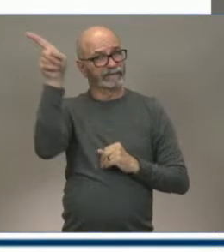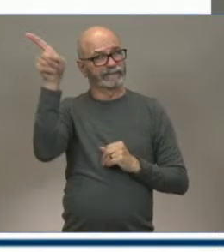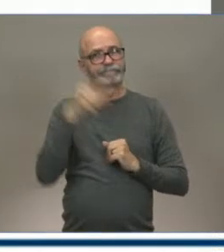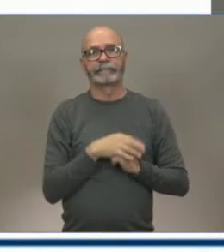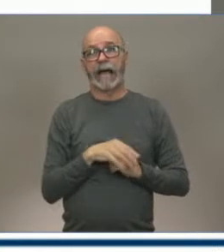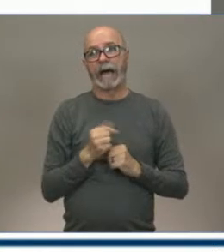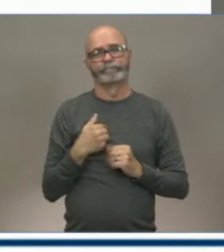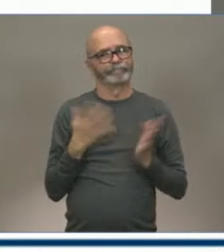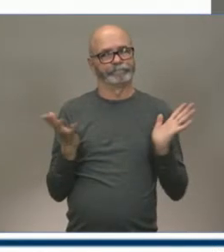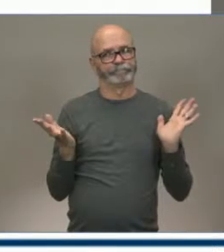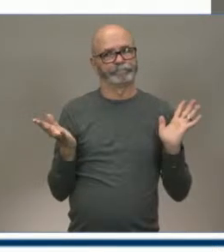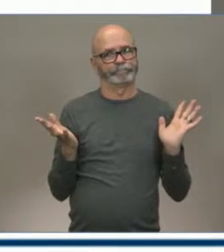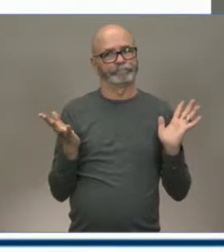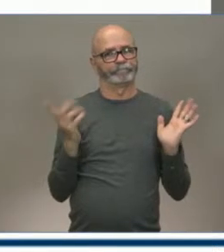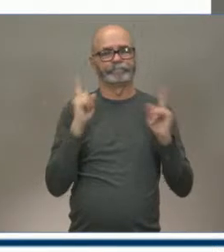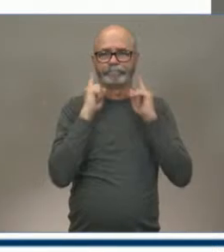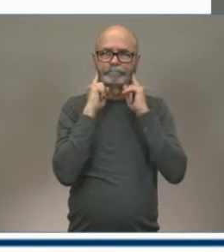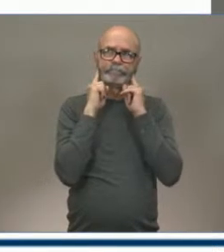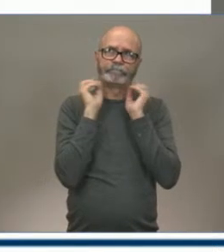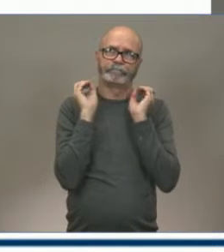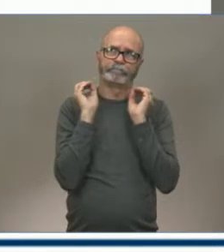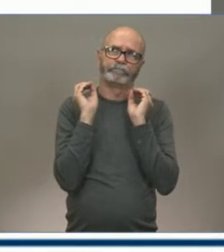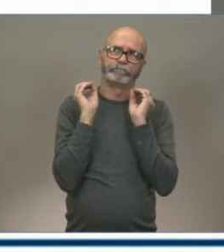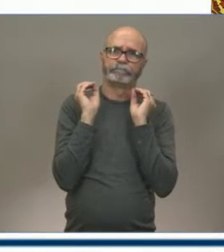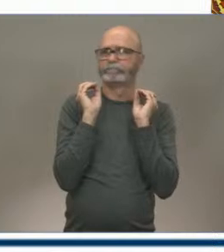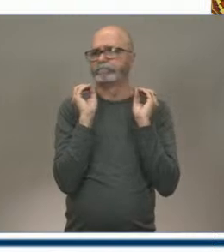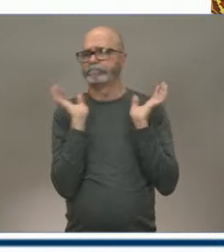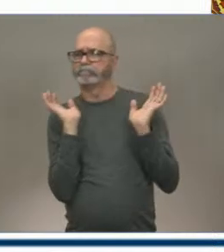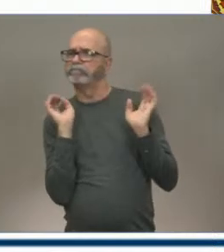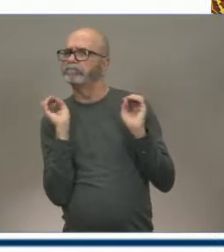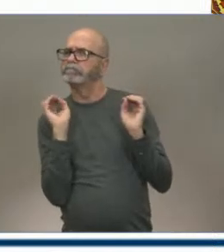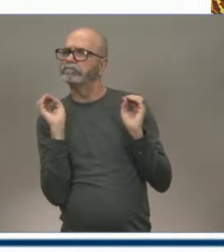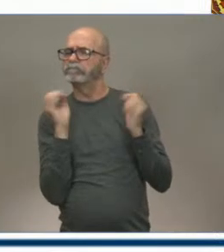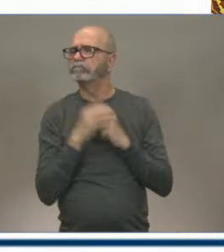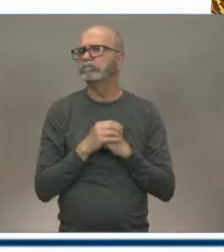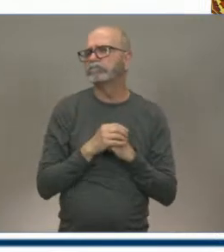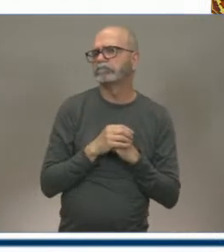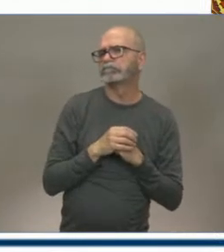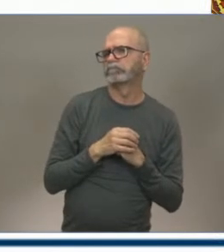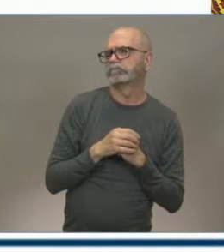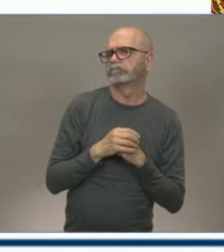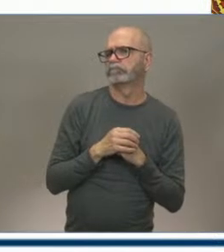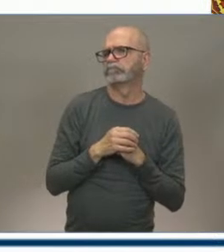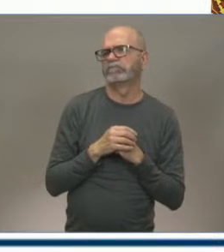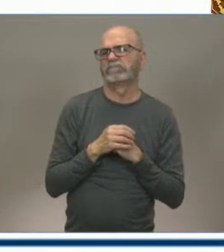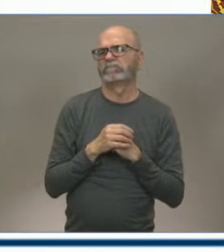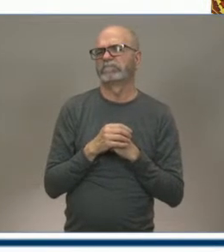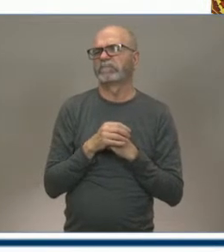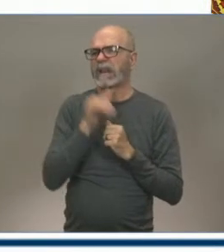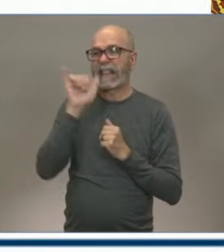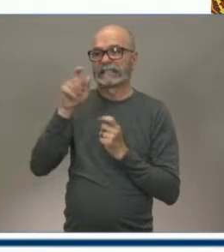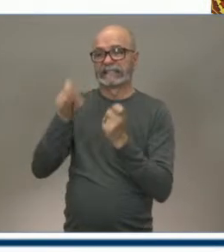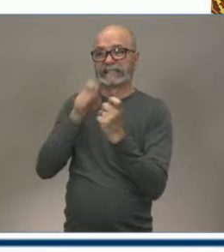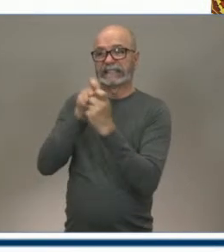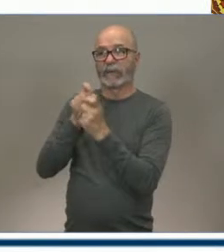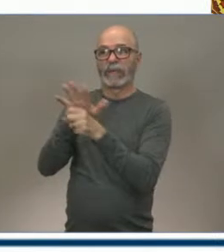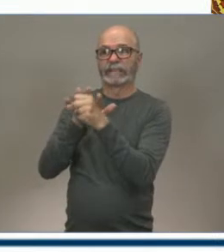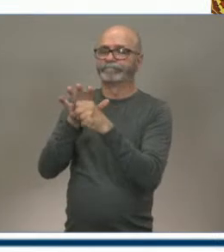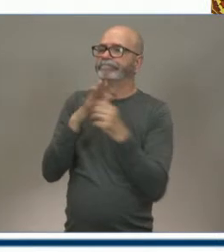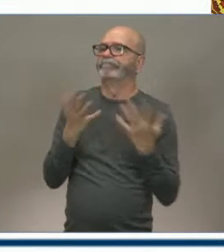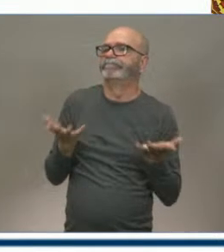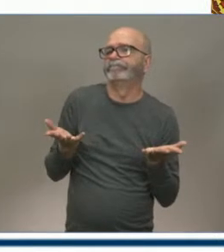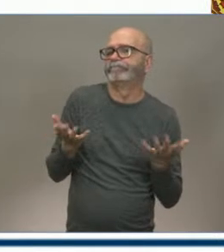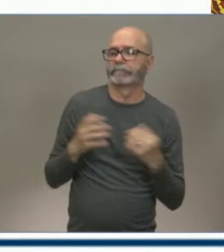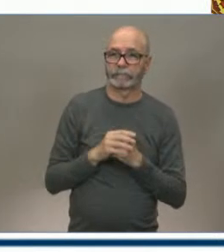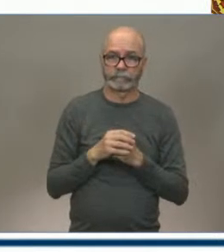testing on that campus. Go ahead, Drake, with your follow-up. And do we know if all the